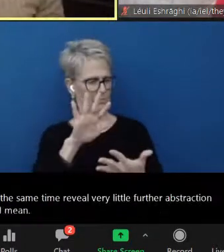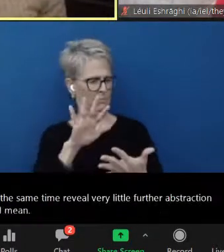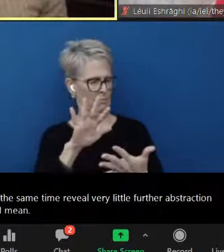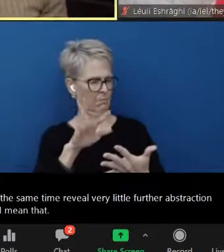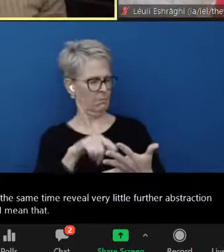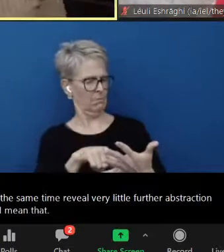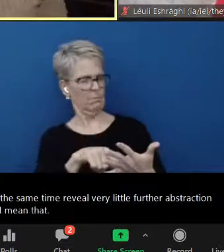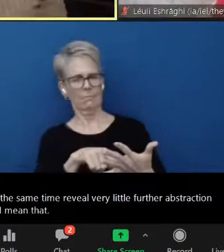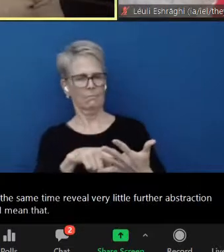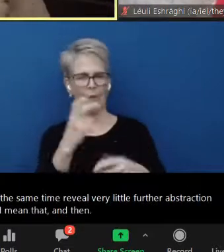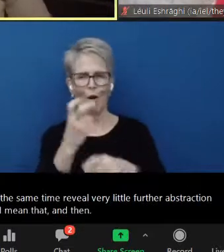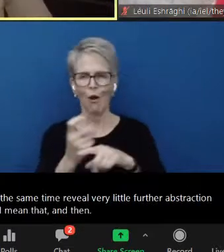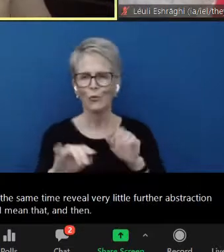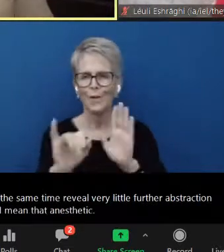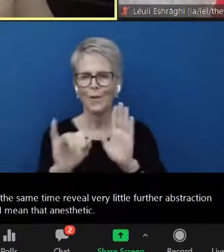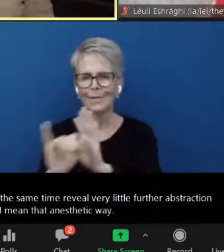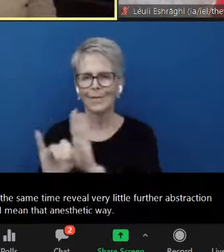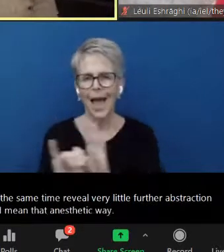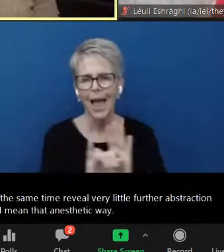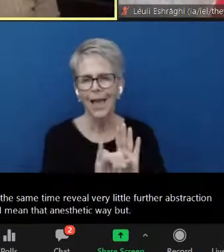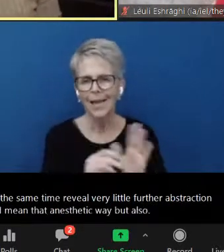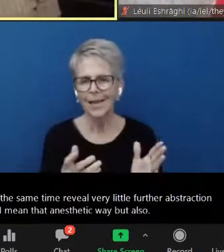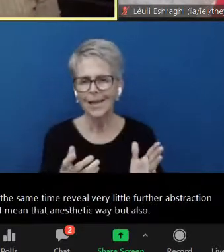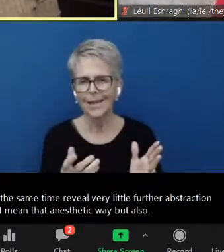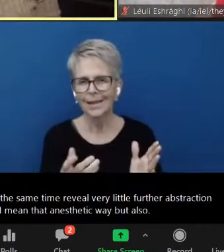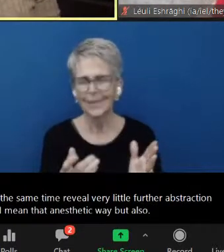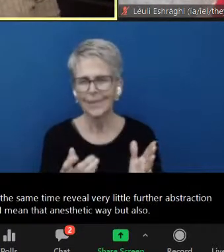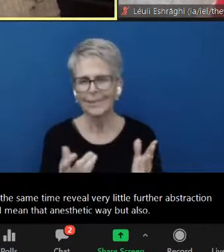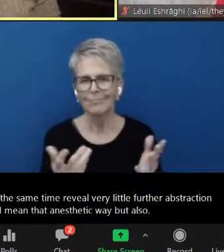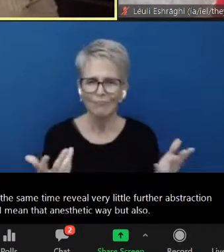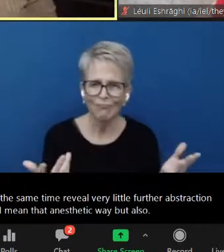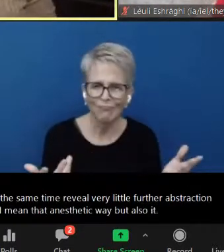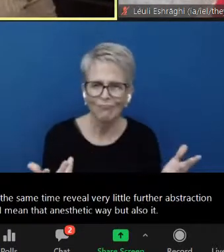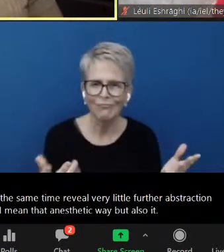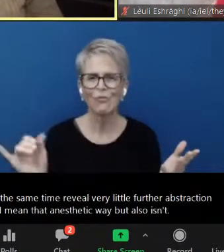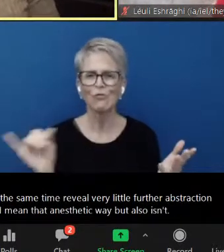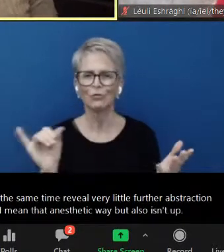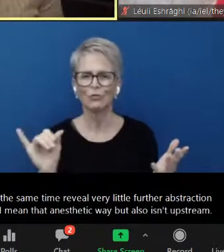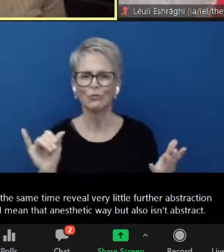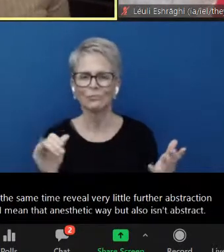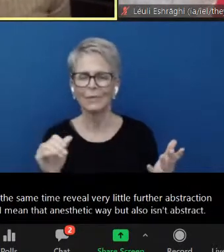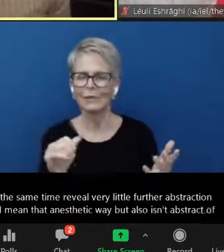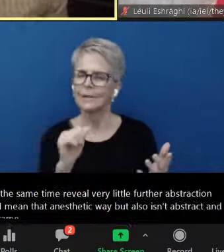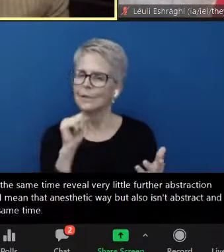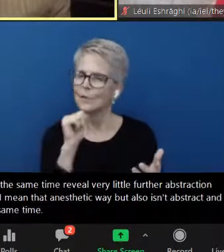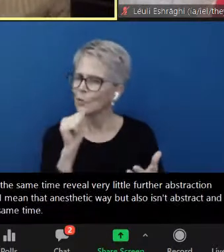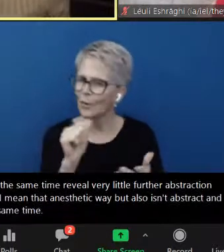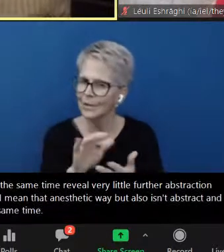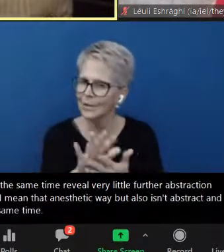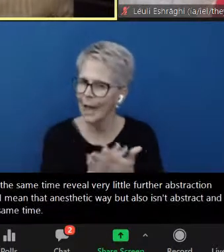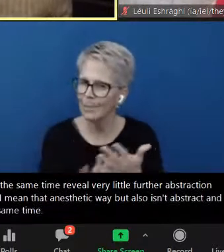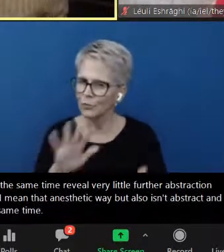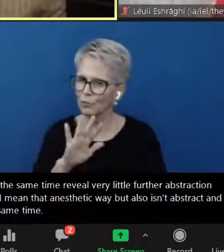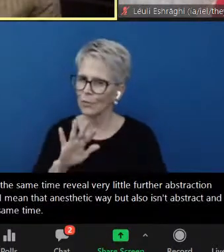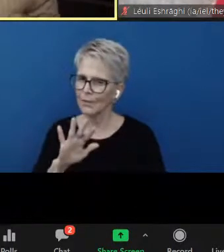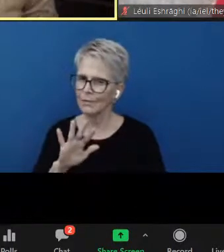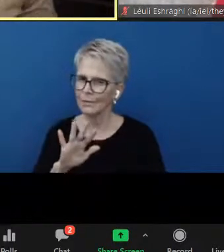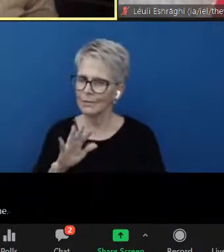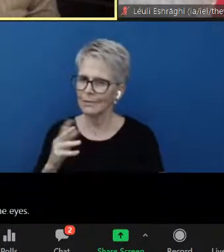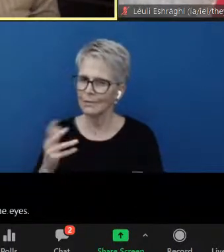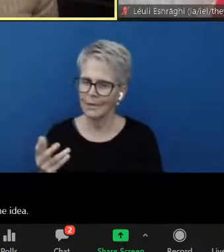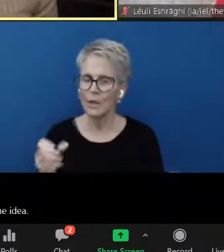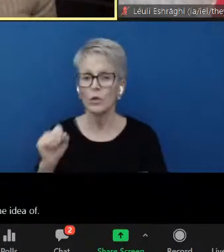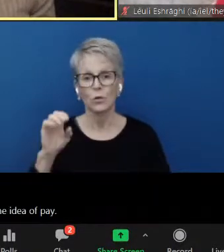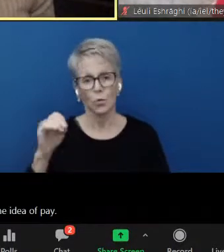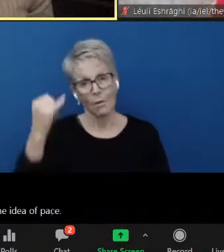mean that in an aesthetic way, but also it isn't abstract at the same time. So the